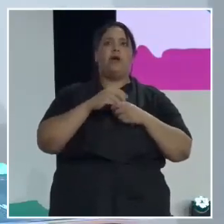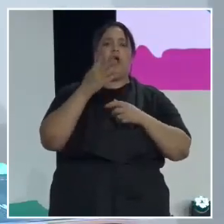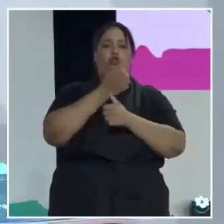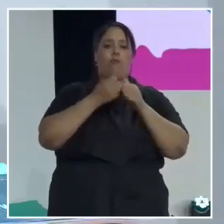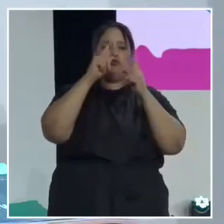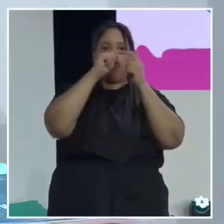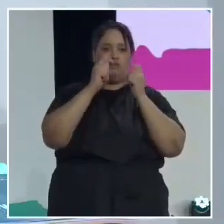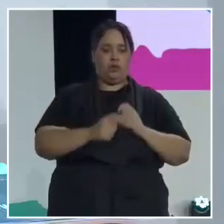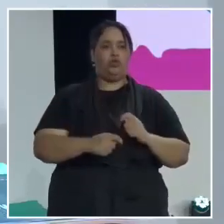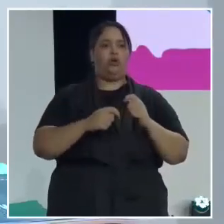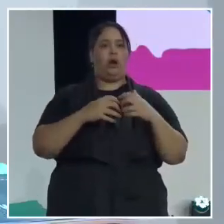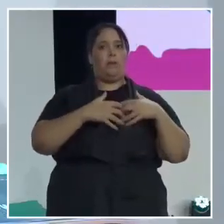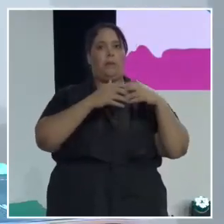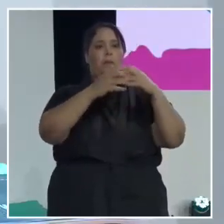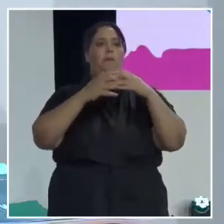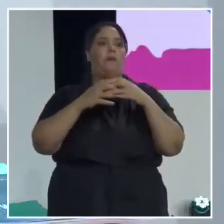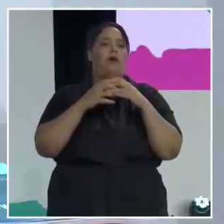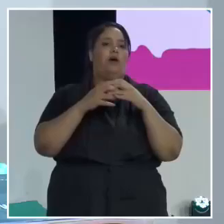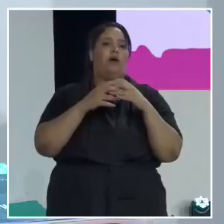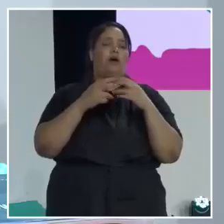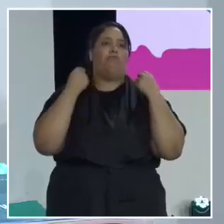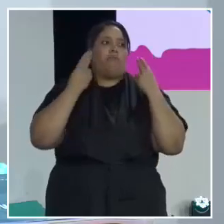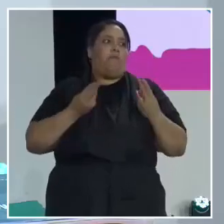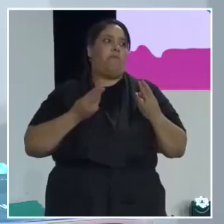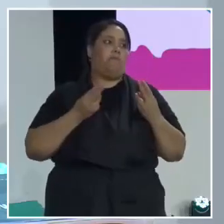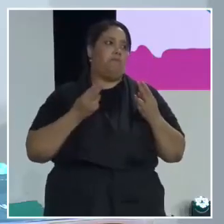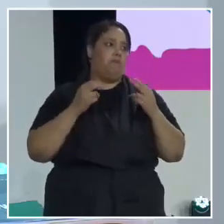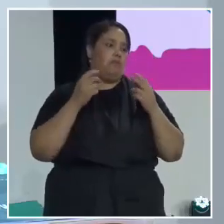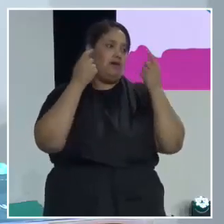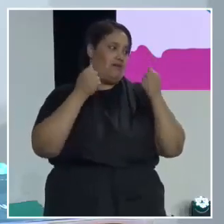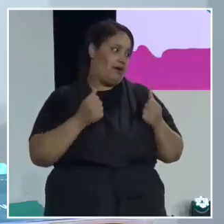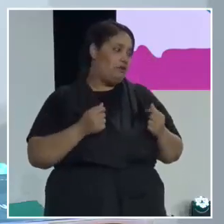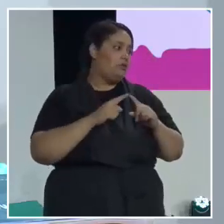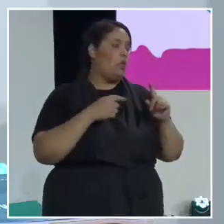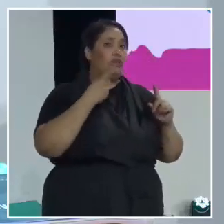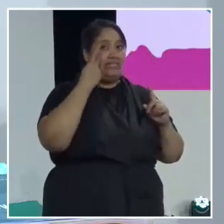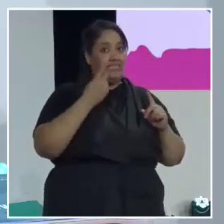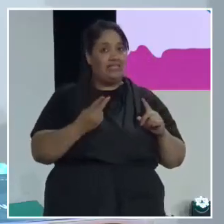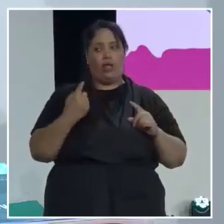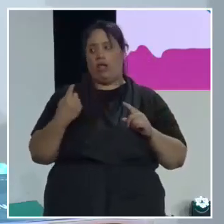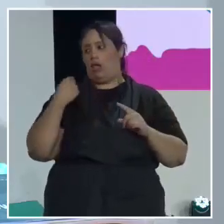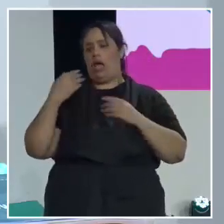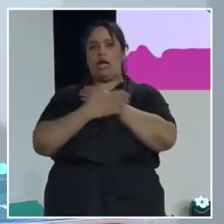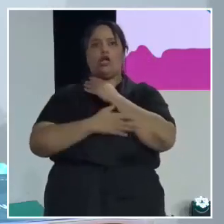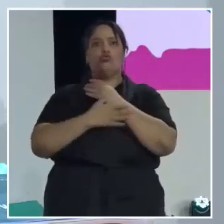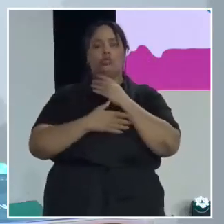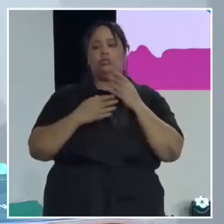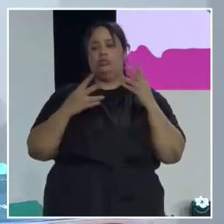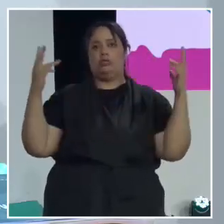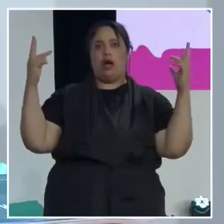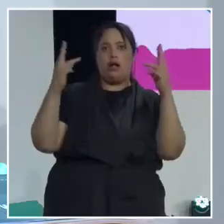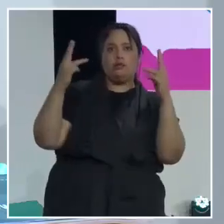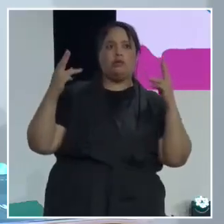have seen over the last week is countries retreating. The US cutting ODA,